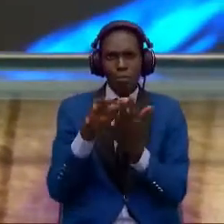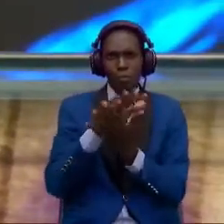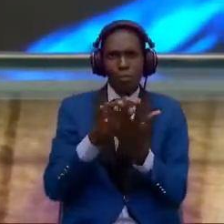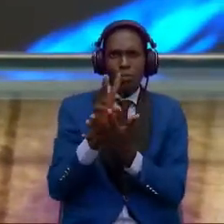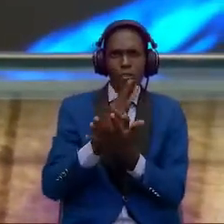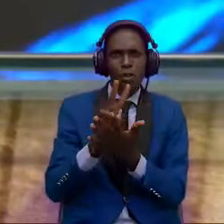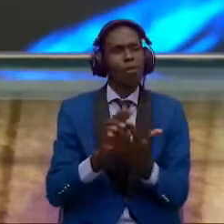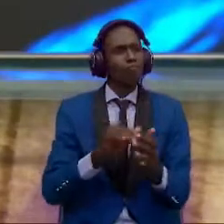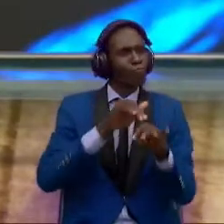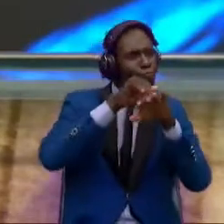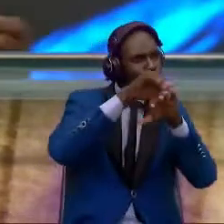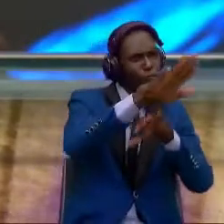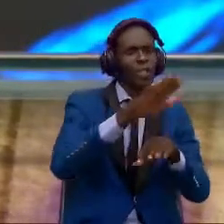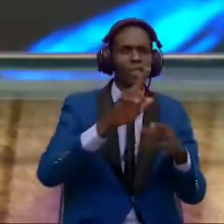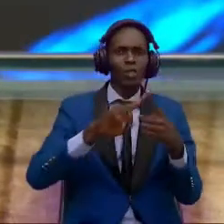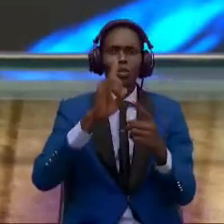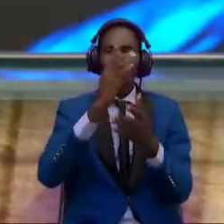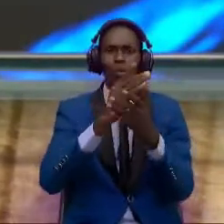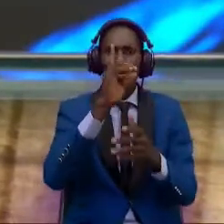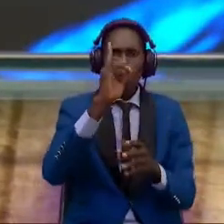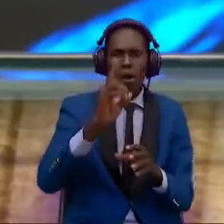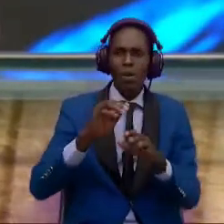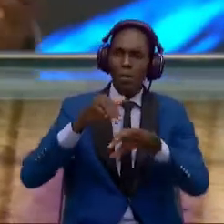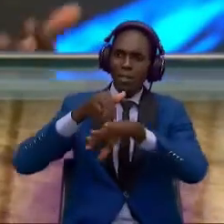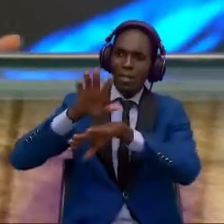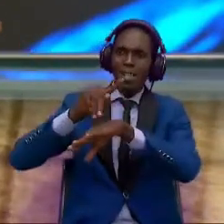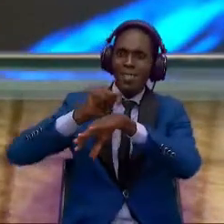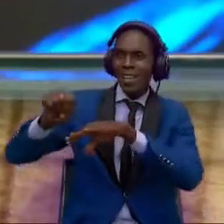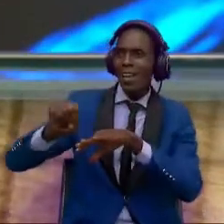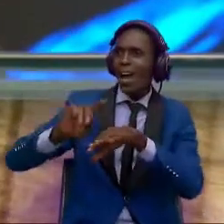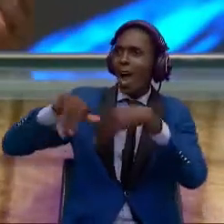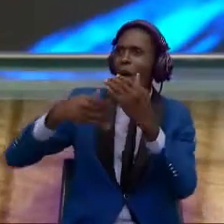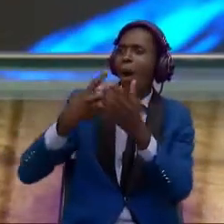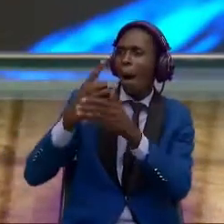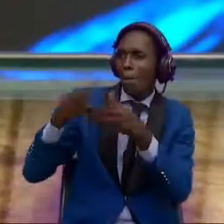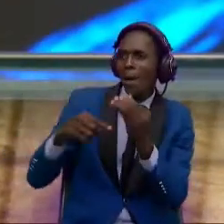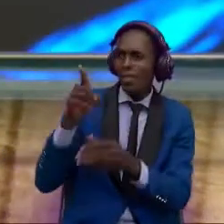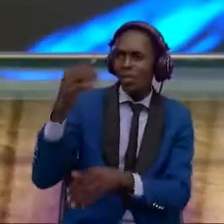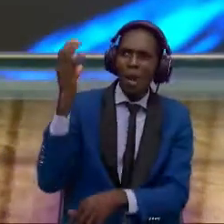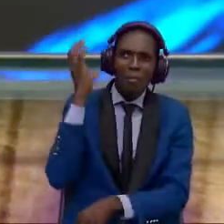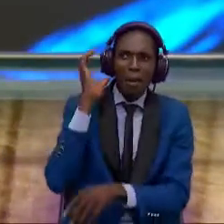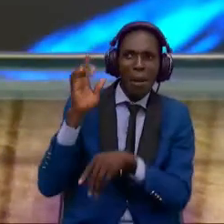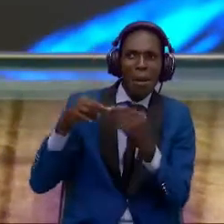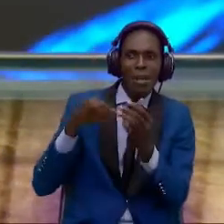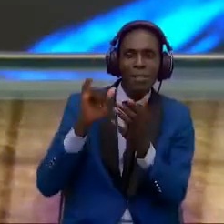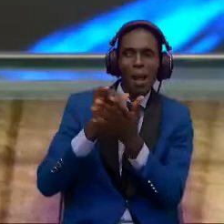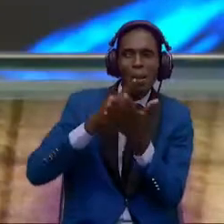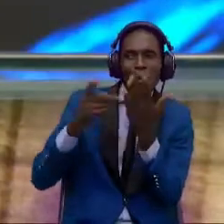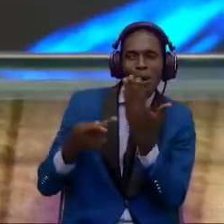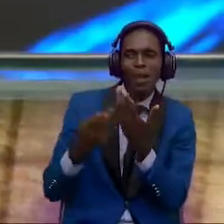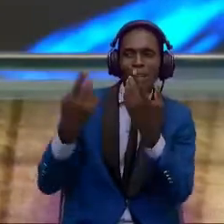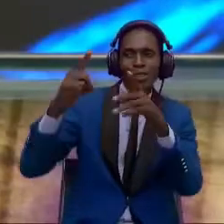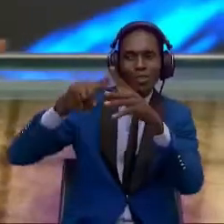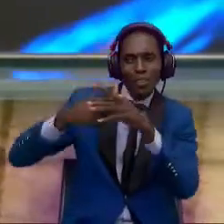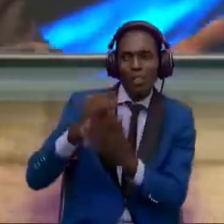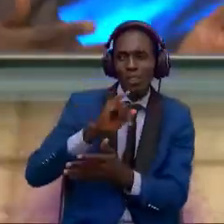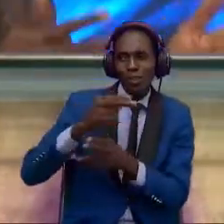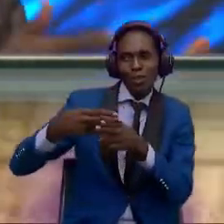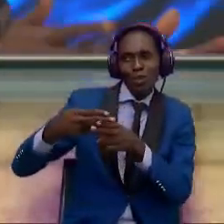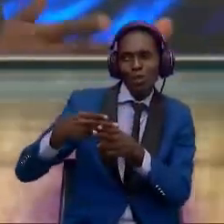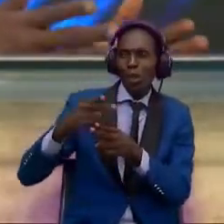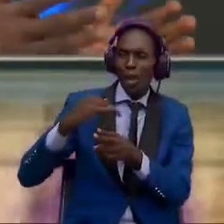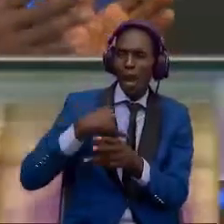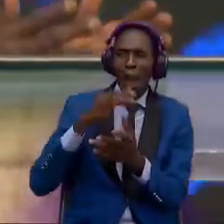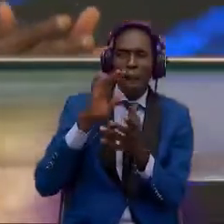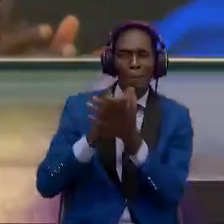then text a sentence or two and say, how about this? I believe you are coming. I believe you are connecting. And every